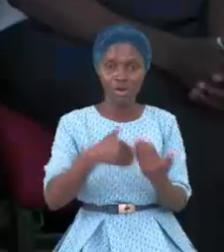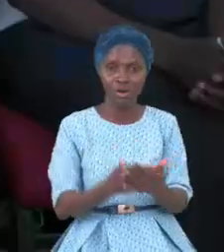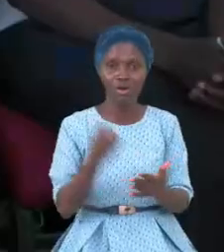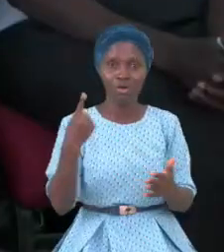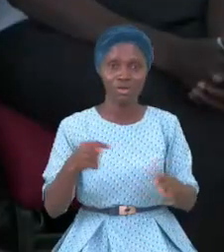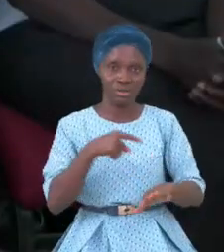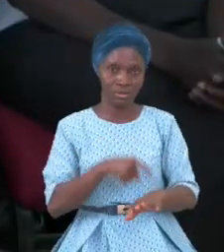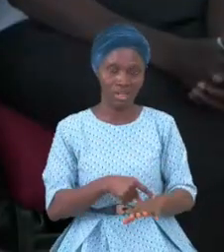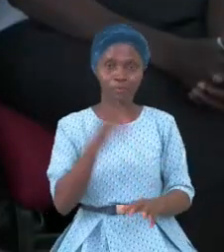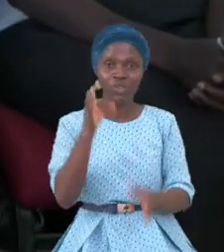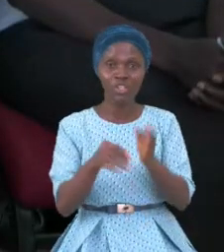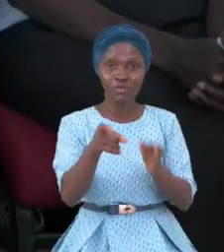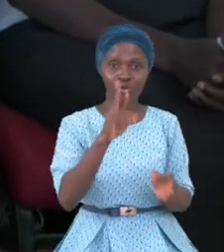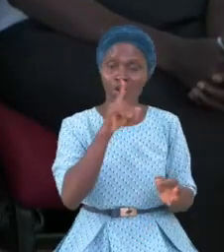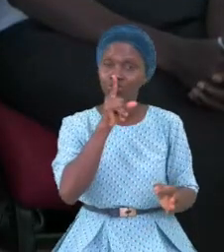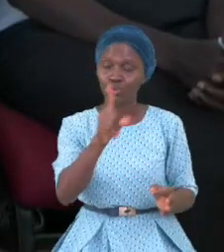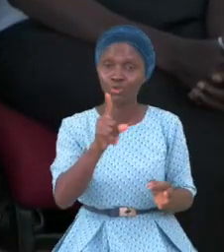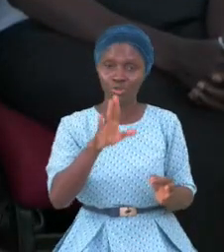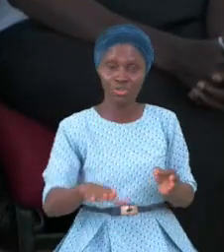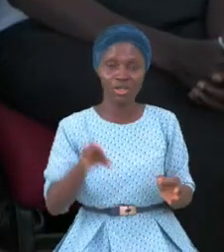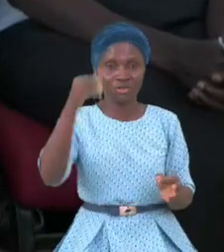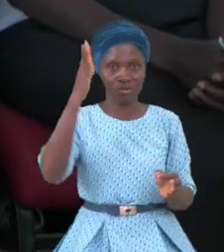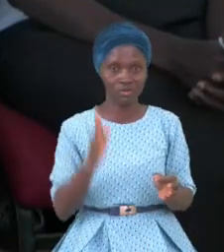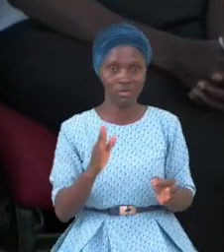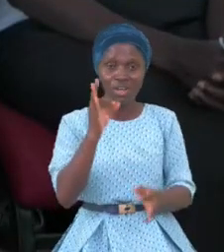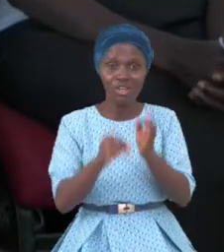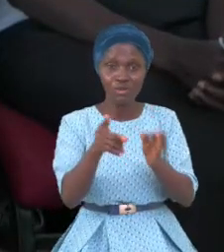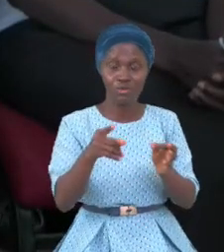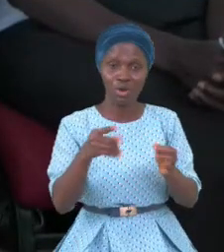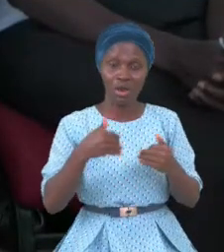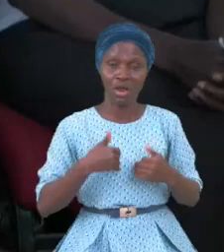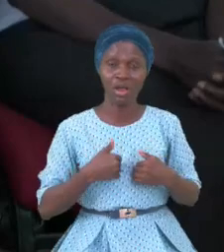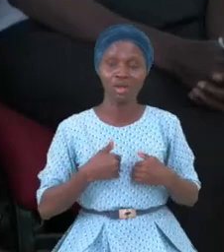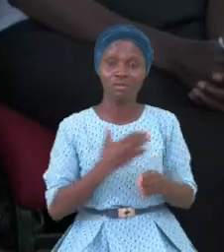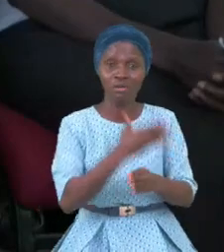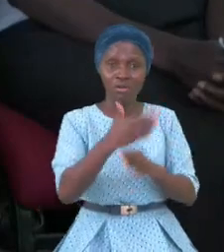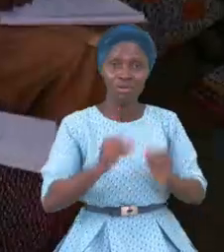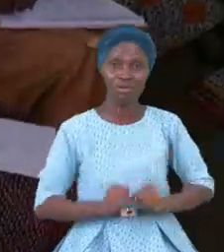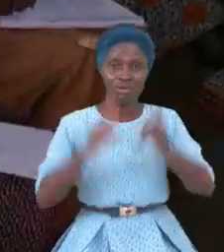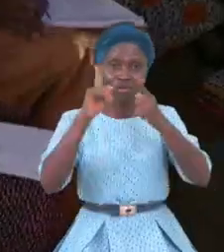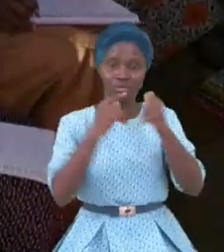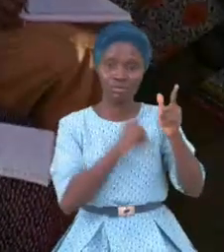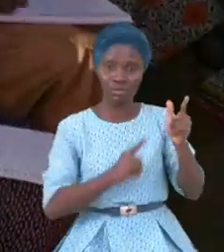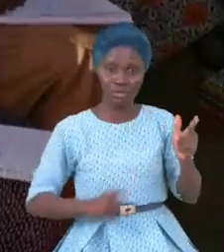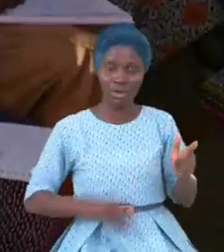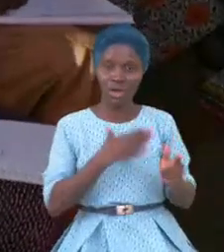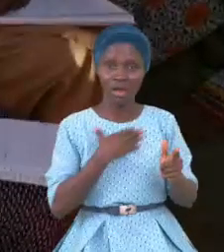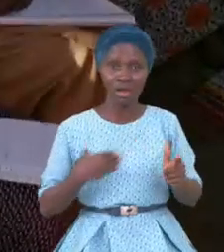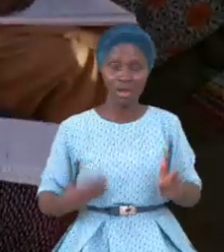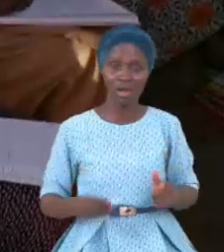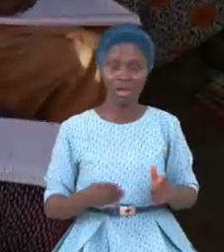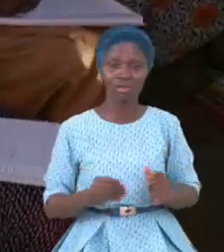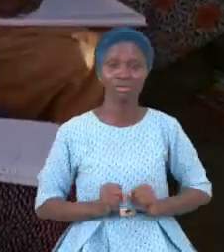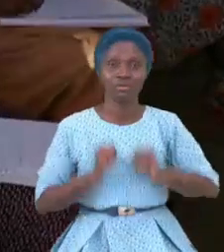we say about you. If you are really giving to the Lord and submissive to the Lord, that is what we